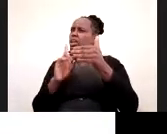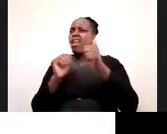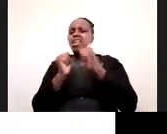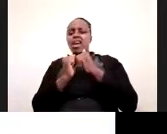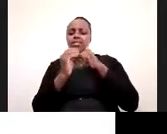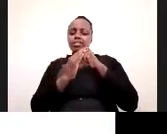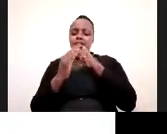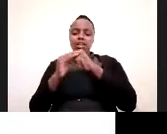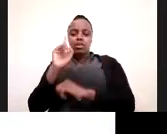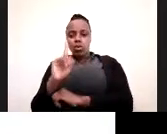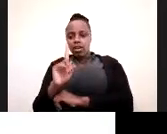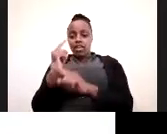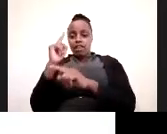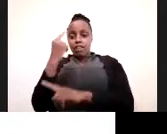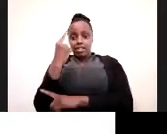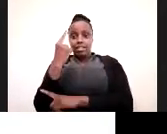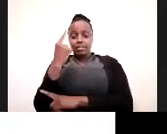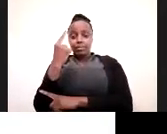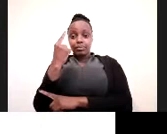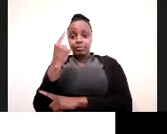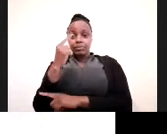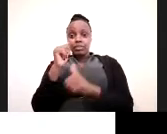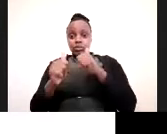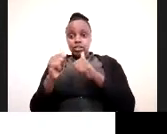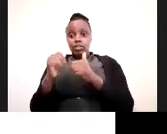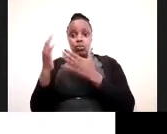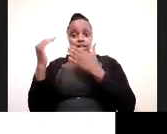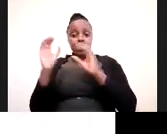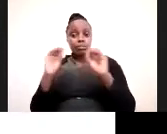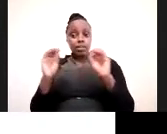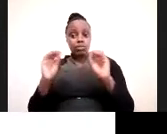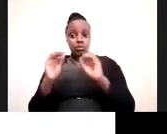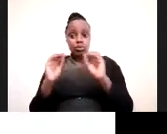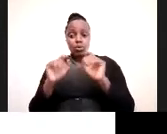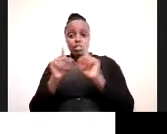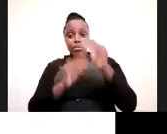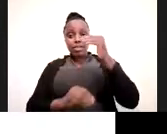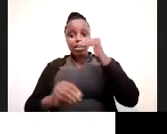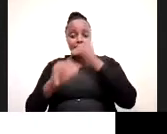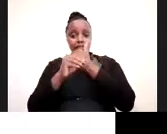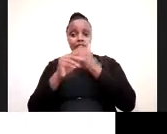1991, so the first regulation, and where nobody could really expect such an increase, such a popular,